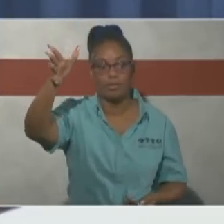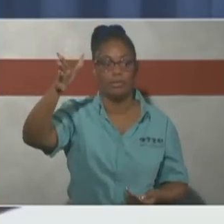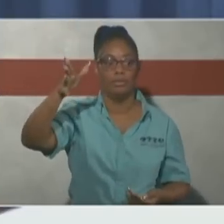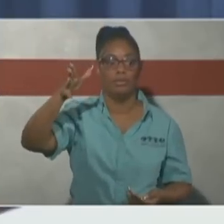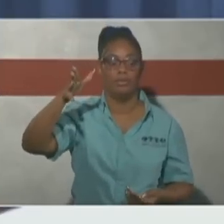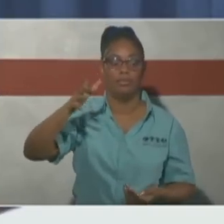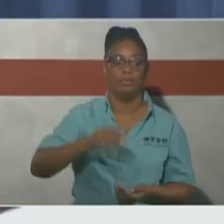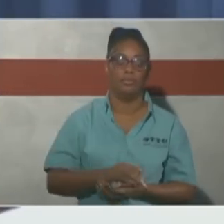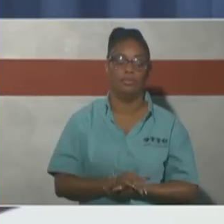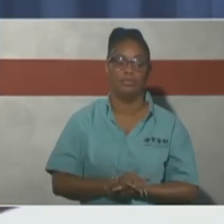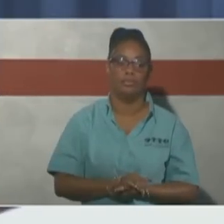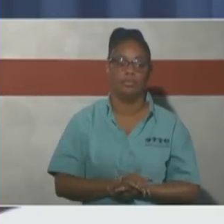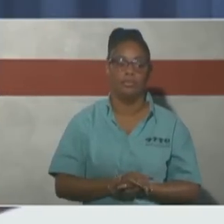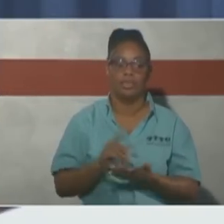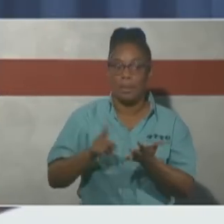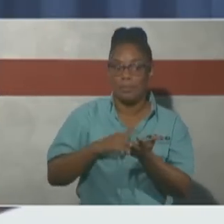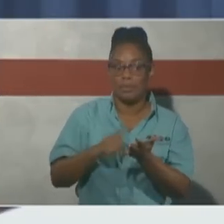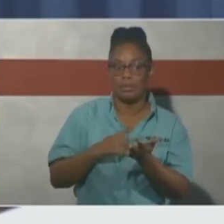personal risk assessment,